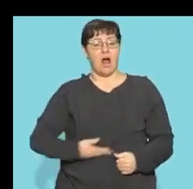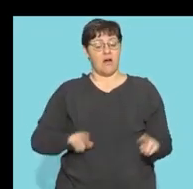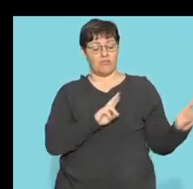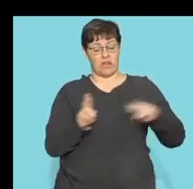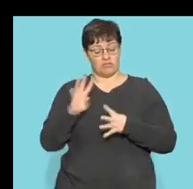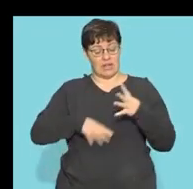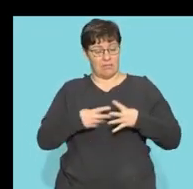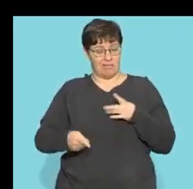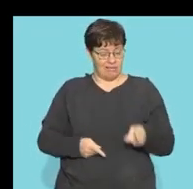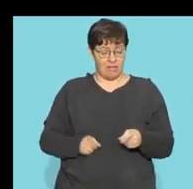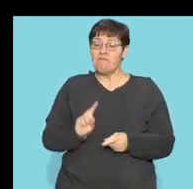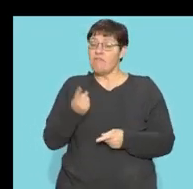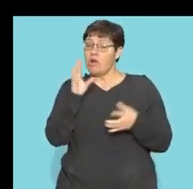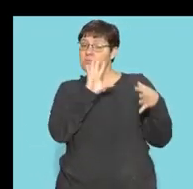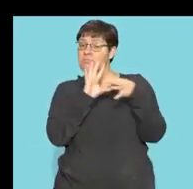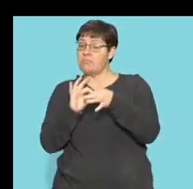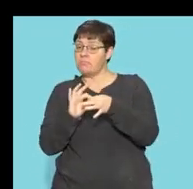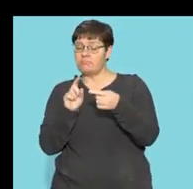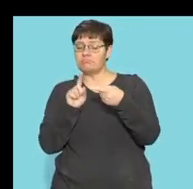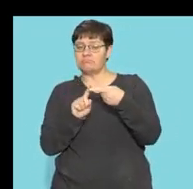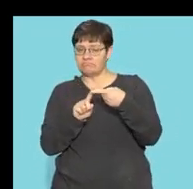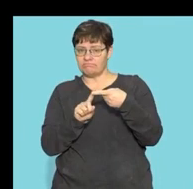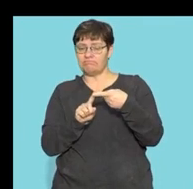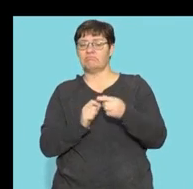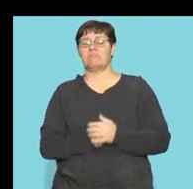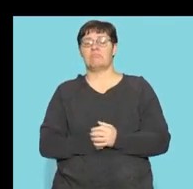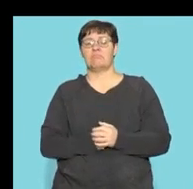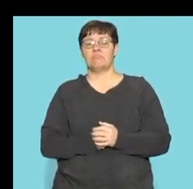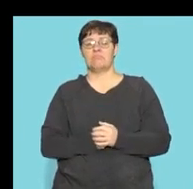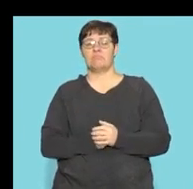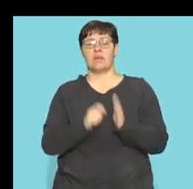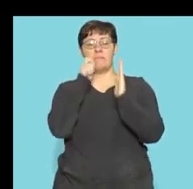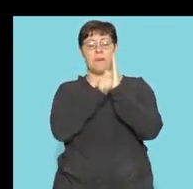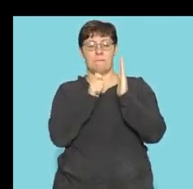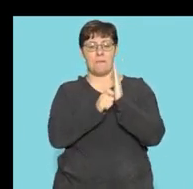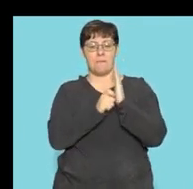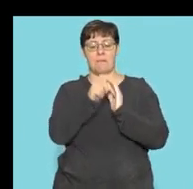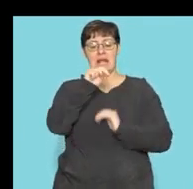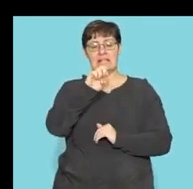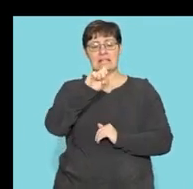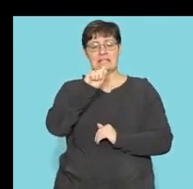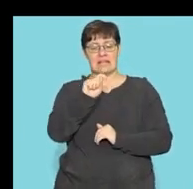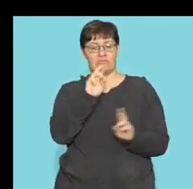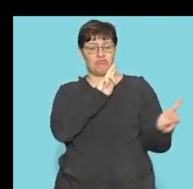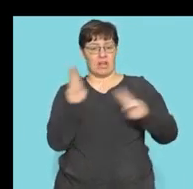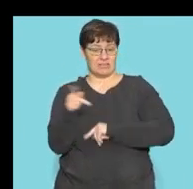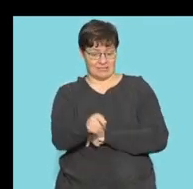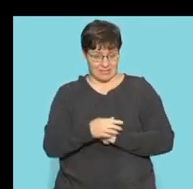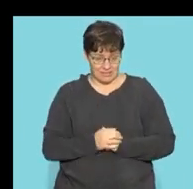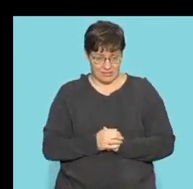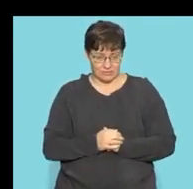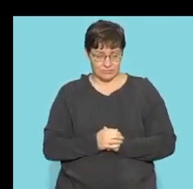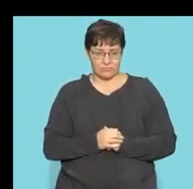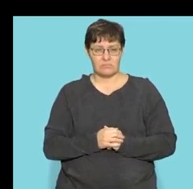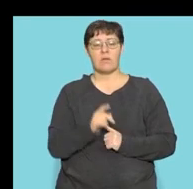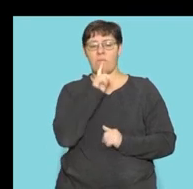of the half reaction table, the first thing we can certainly get practice is to write down the net reaction